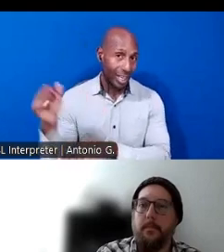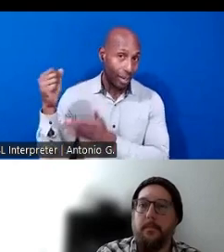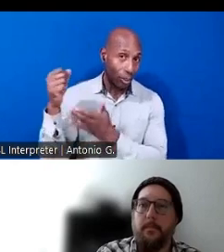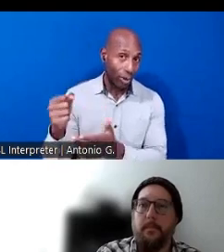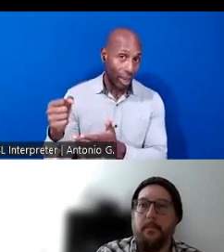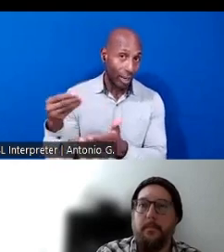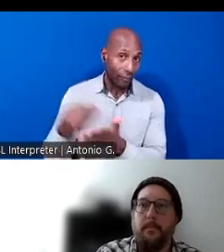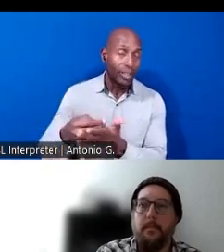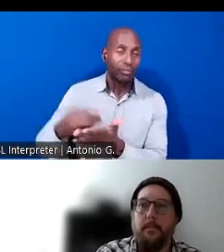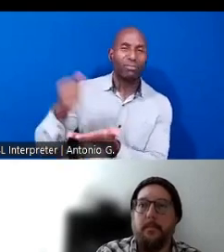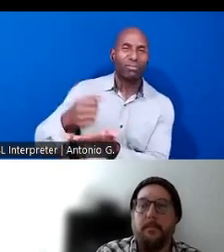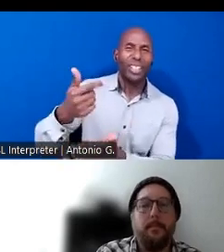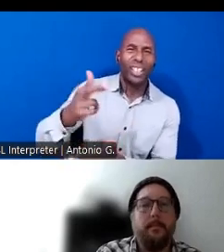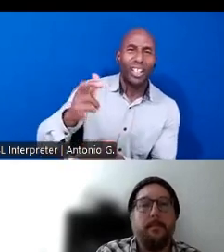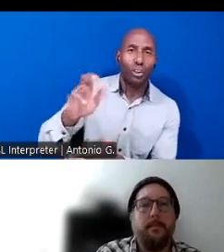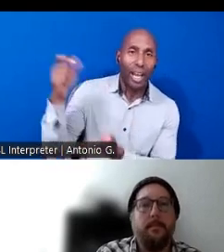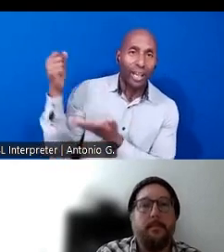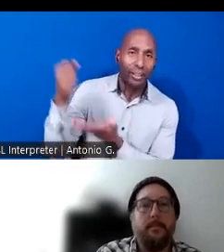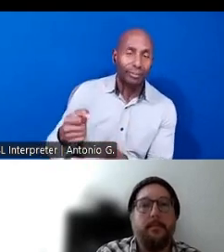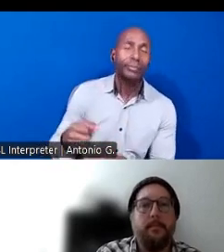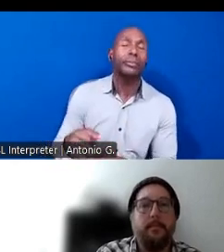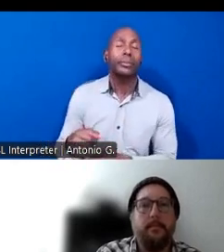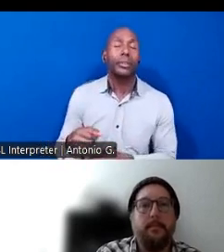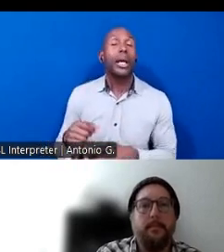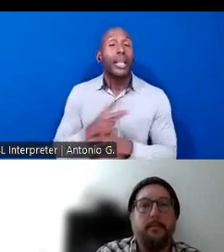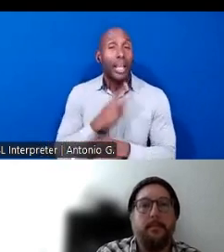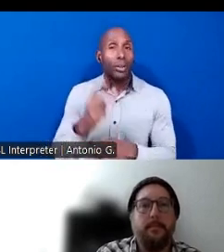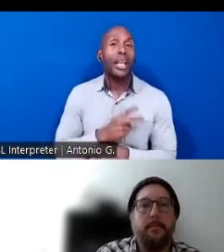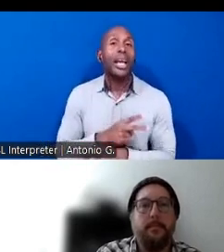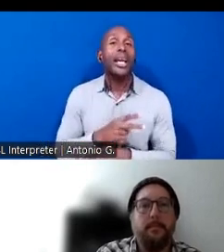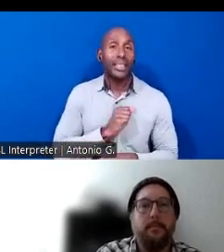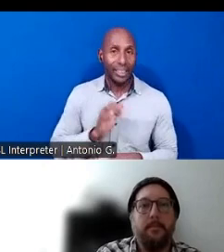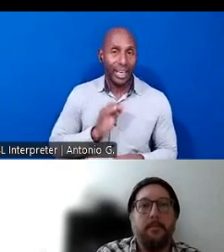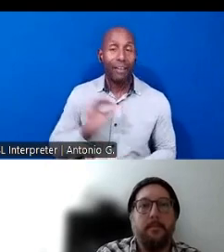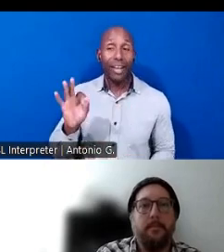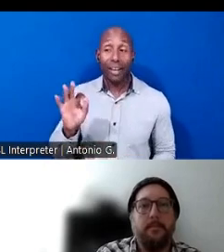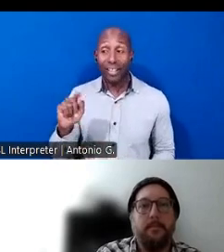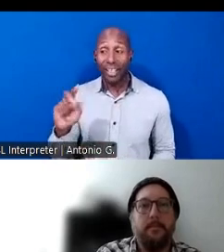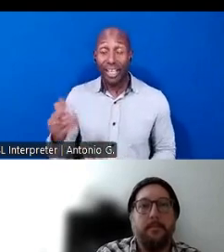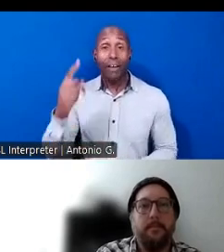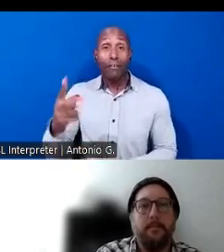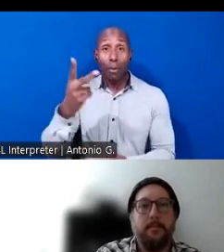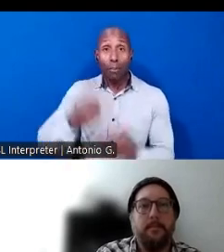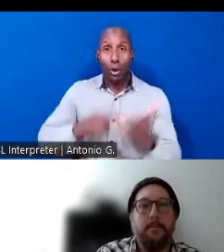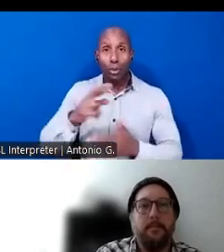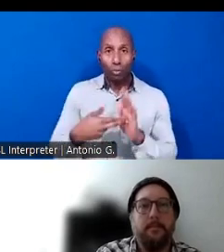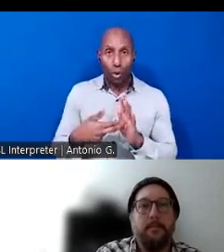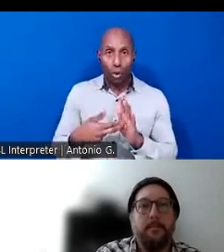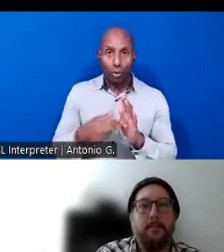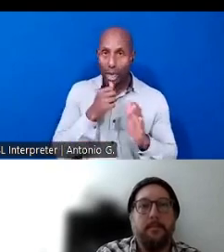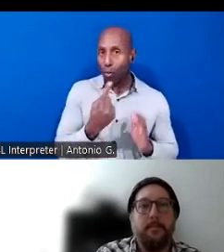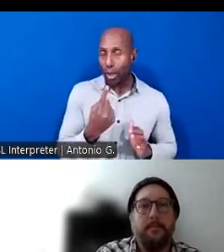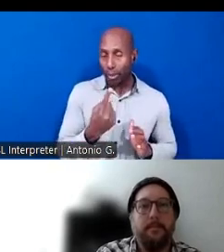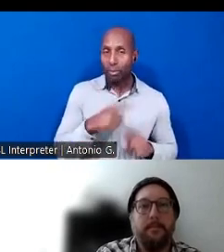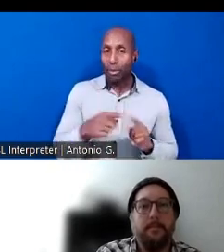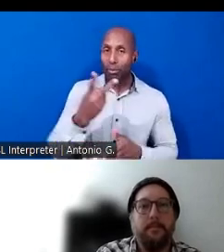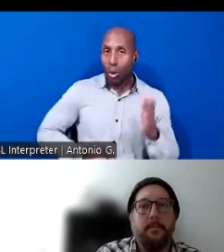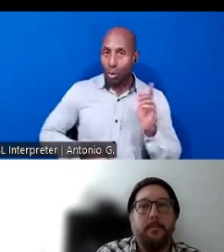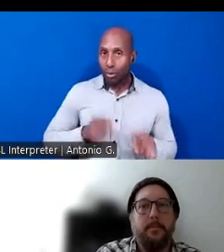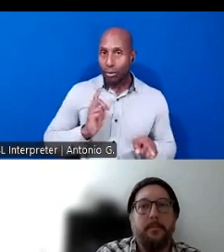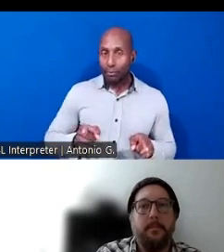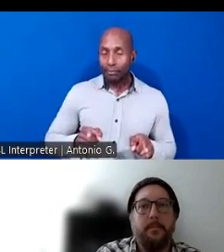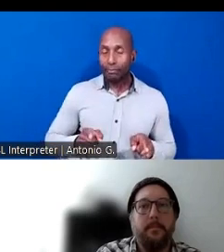make sure you capture their staff FTE time as both of those roles and not just the one. So we want to see both like